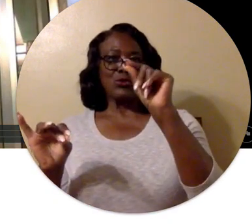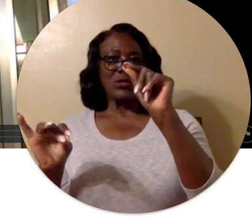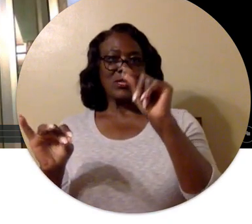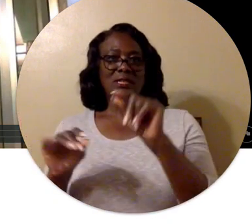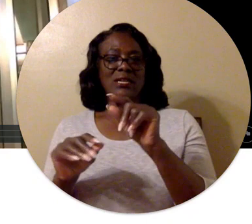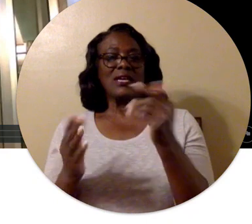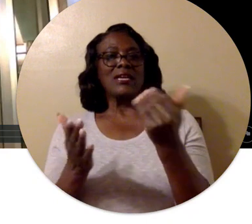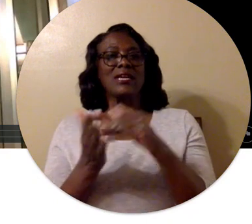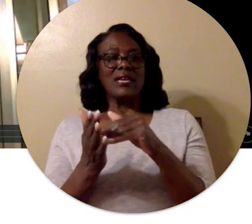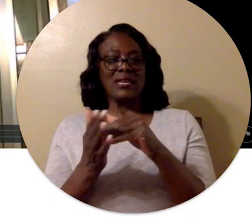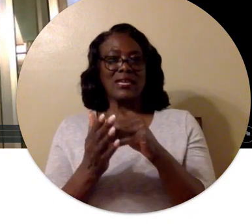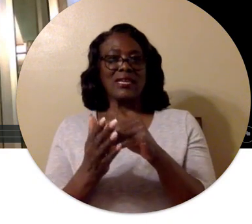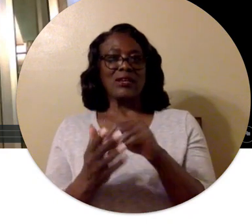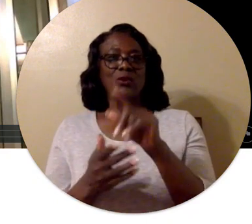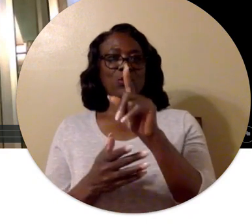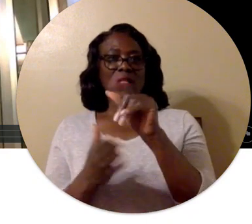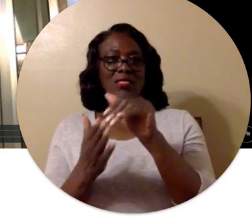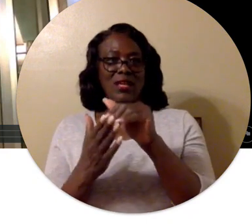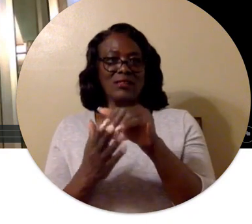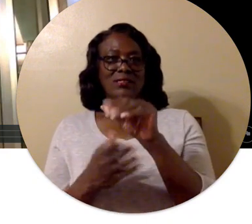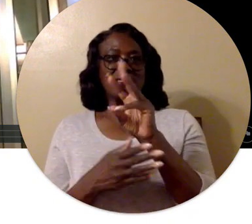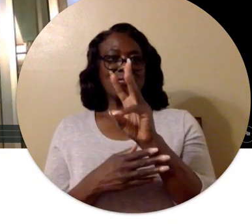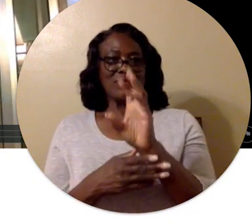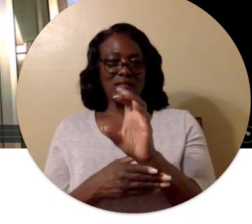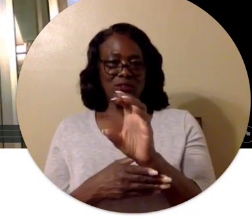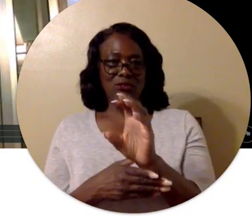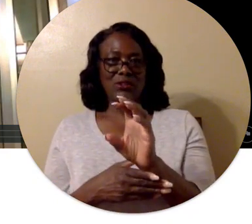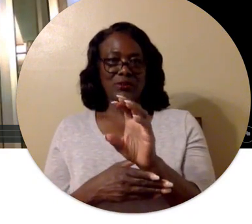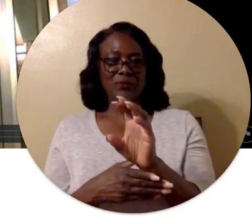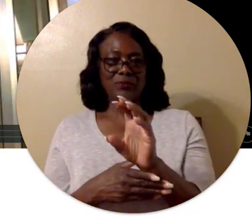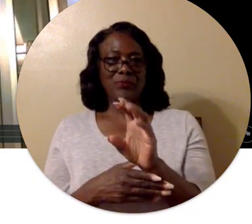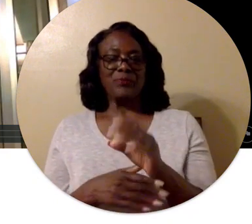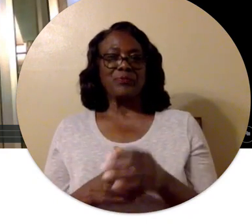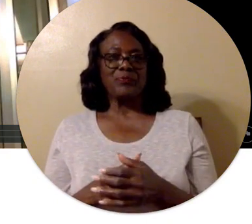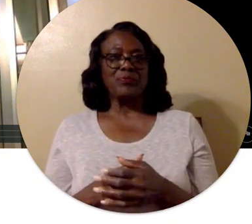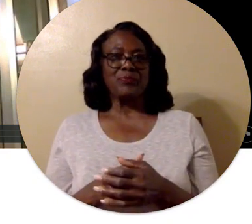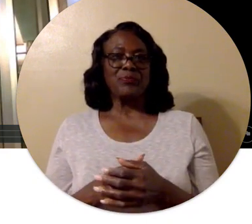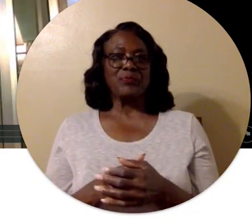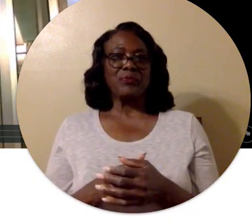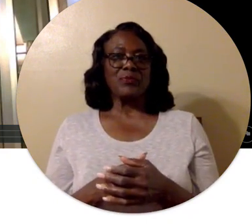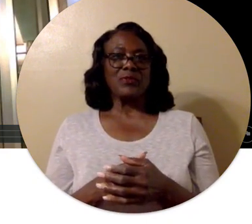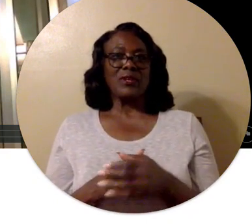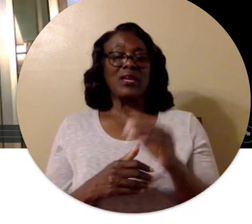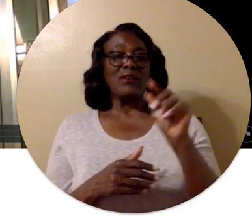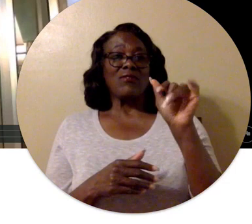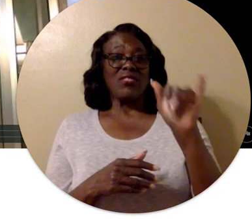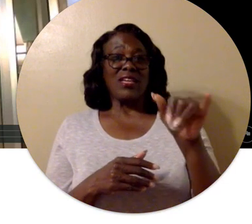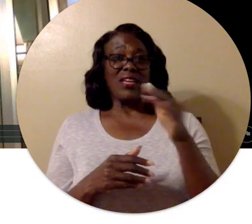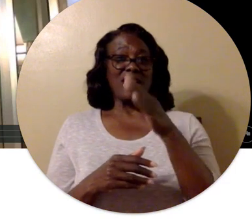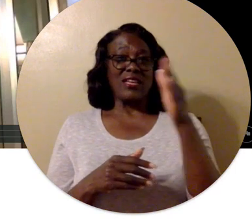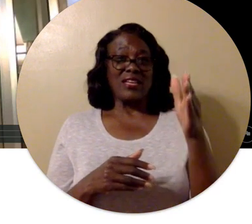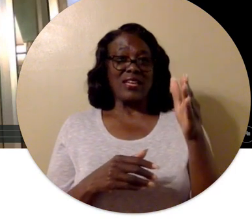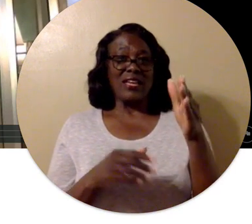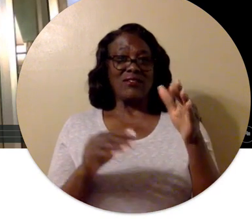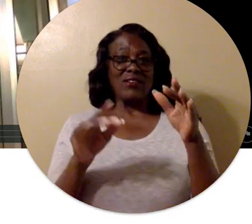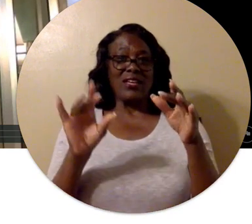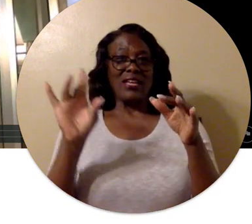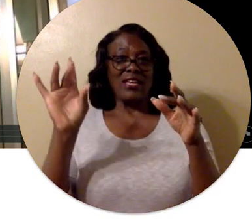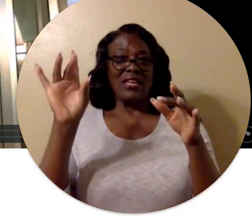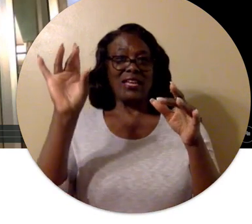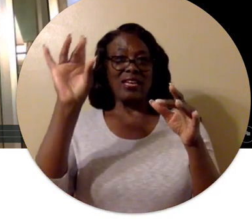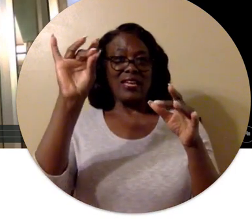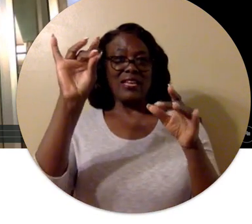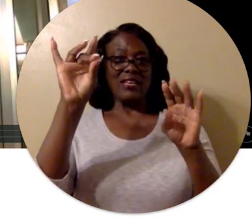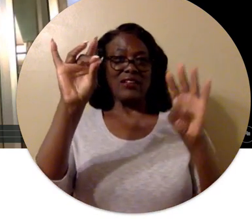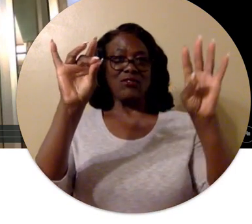and again, I get 1,600, okay? If I move over to this box, I've got an 80 over here and a 4 over